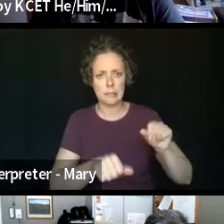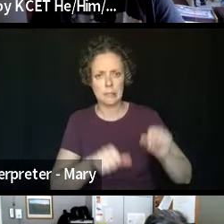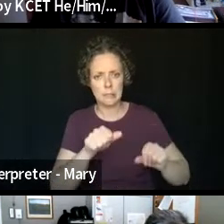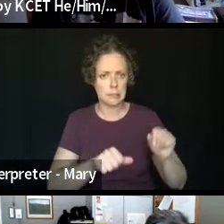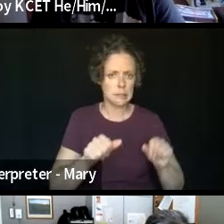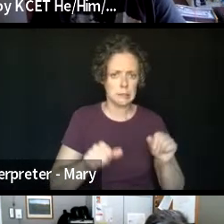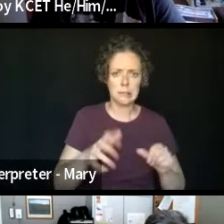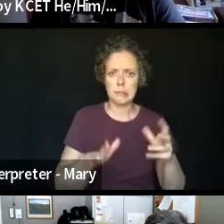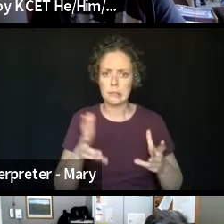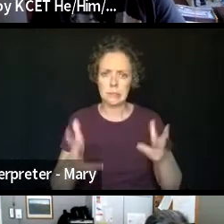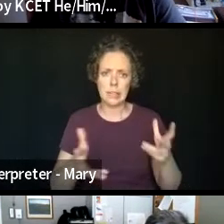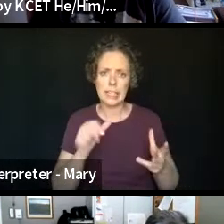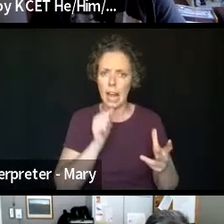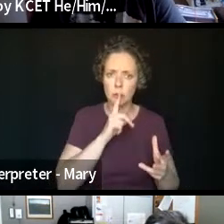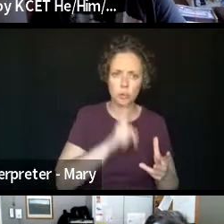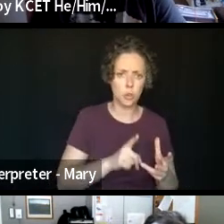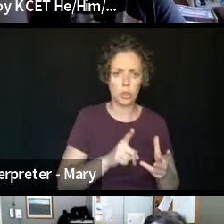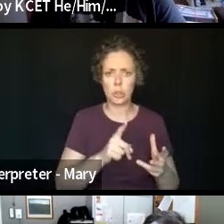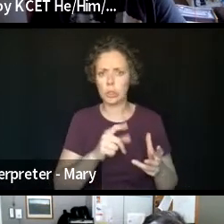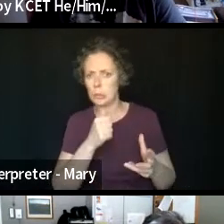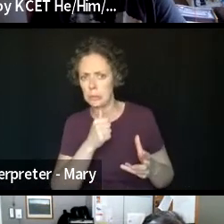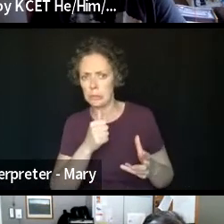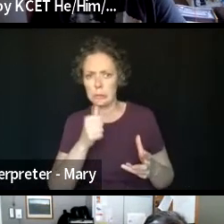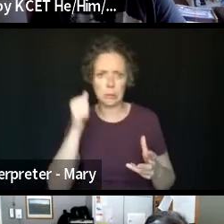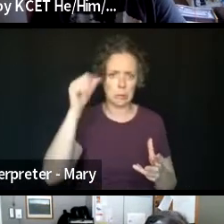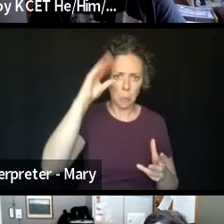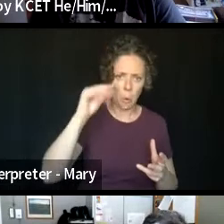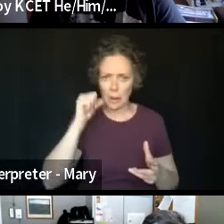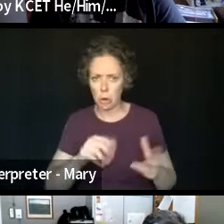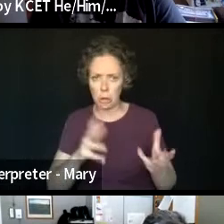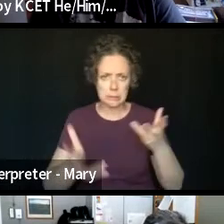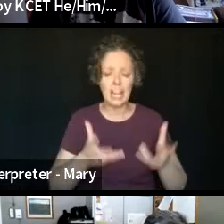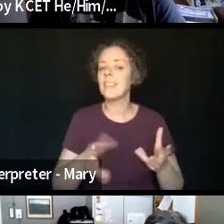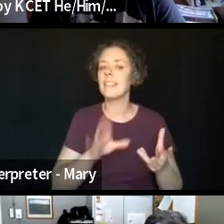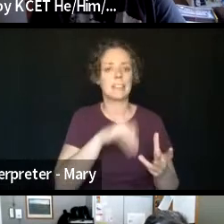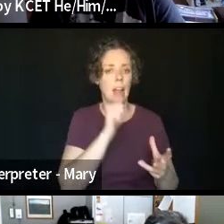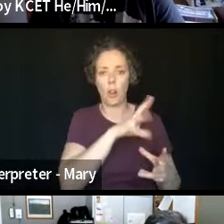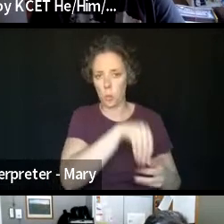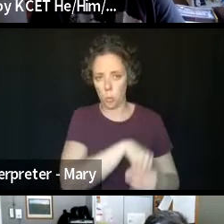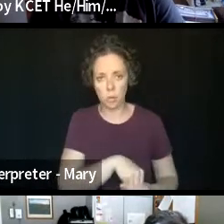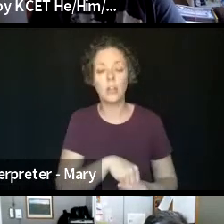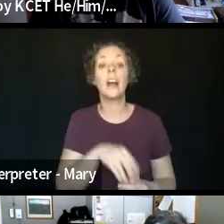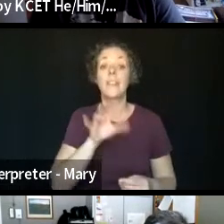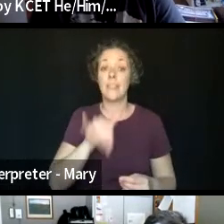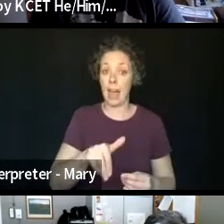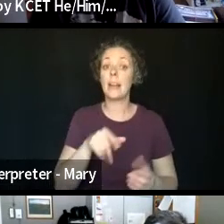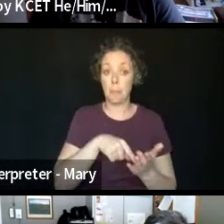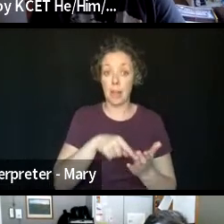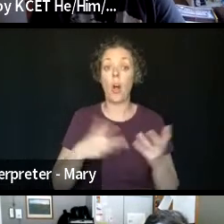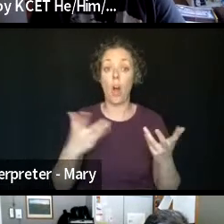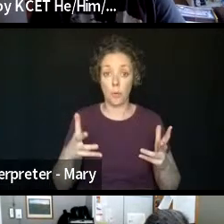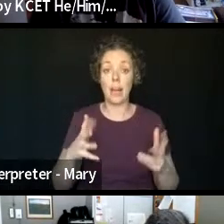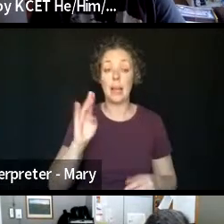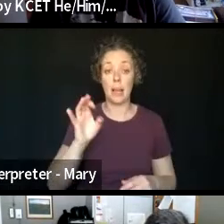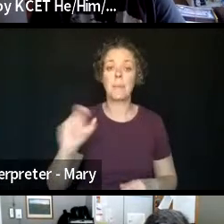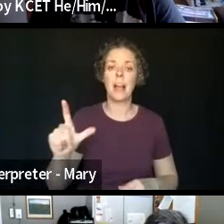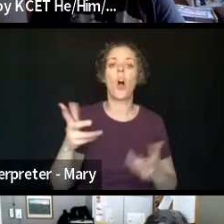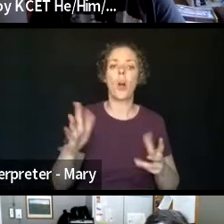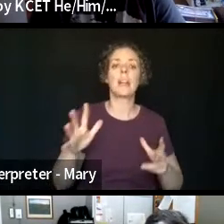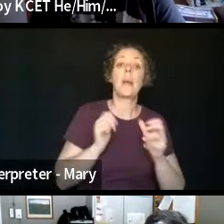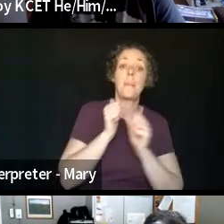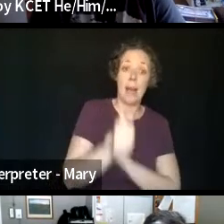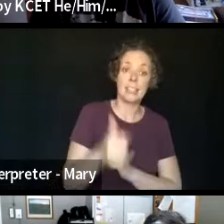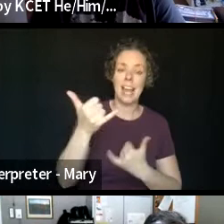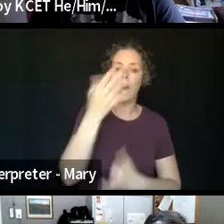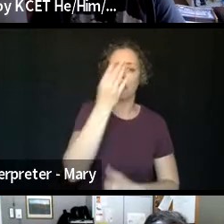A bill passed in both chambers and is, I believe, at the governor's desk as well. We are watching